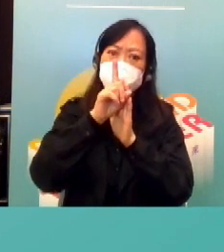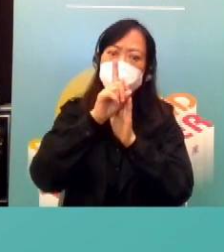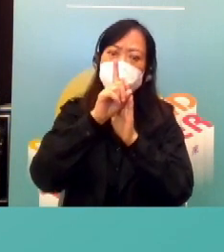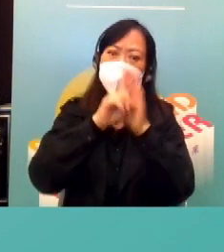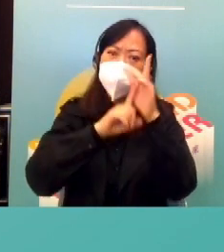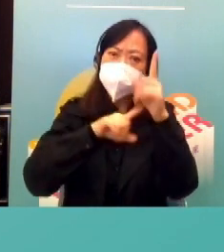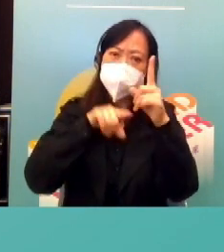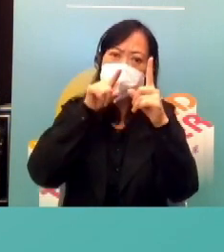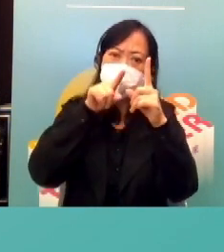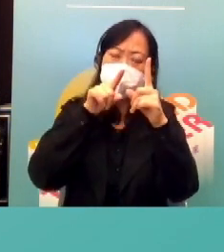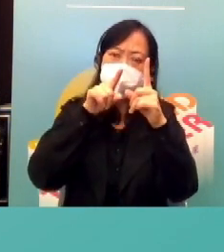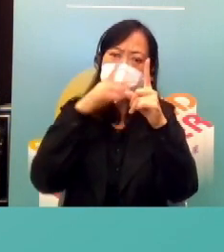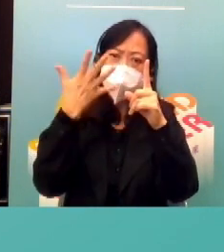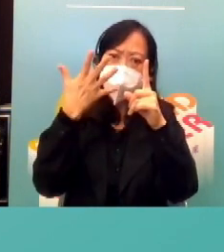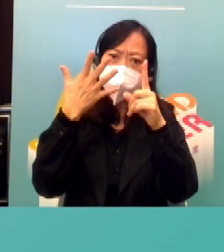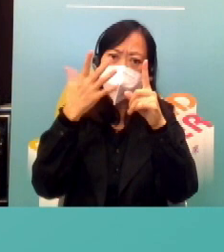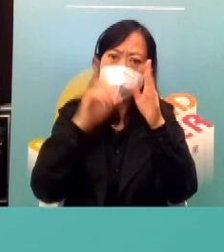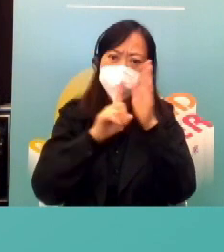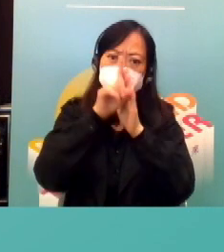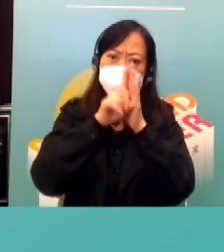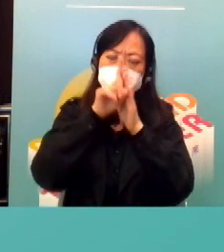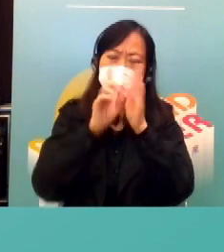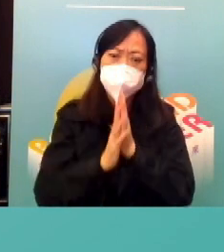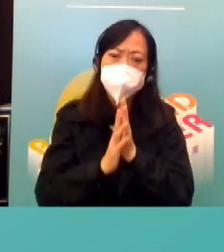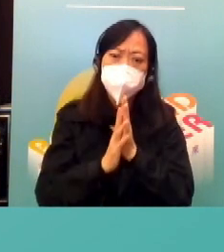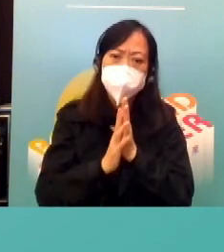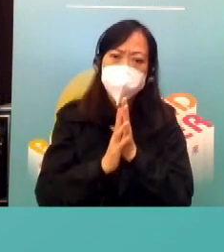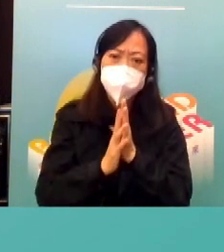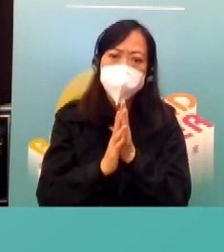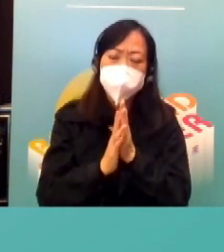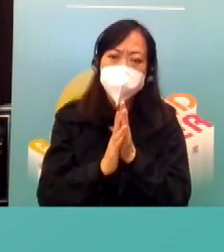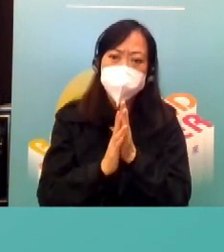level. And so what have we,